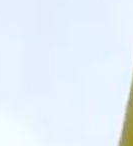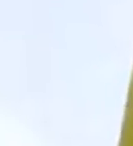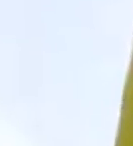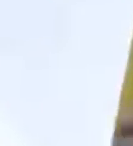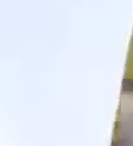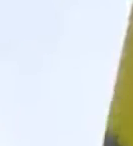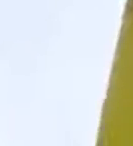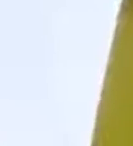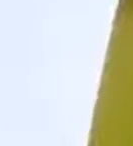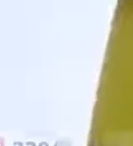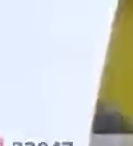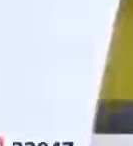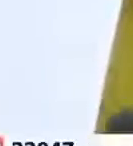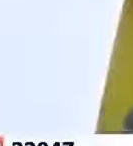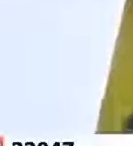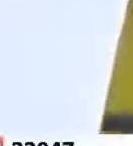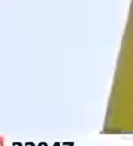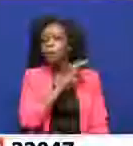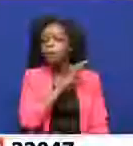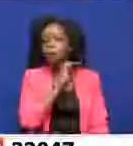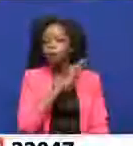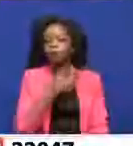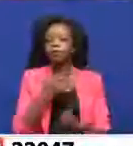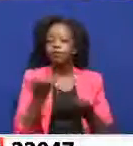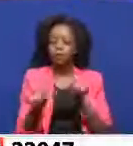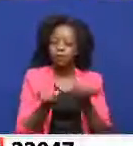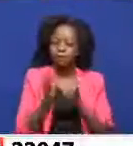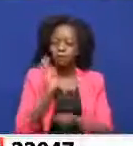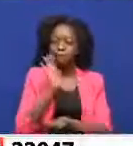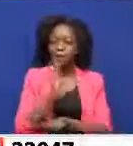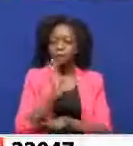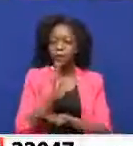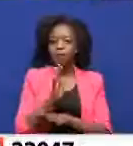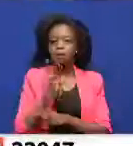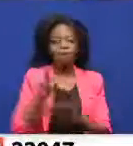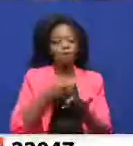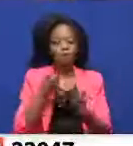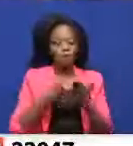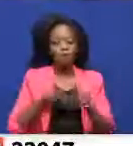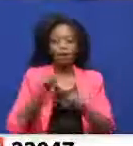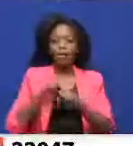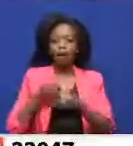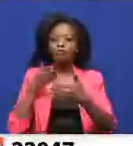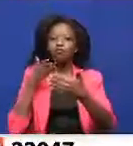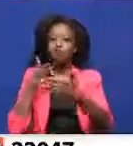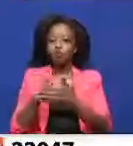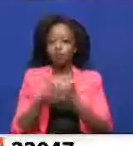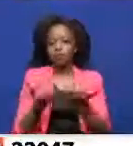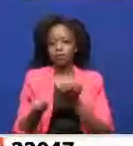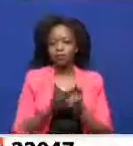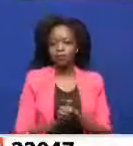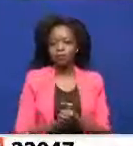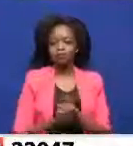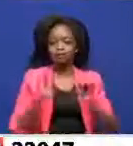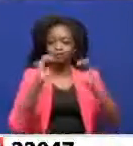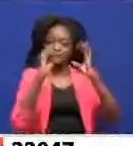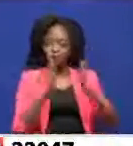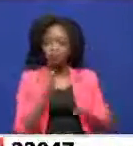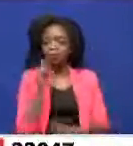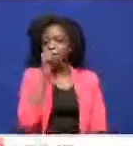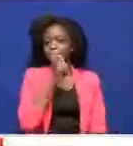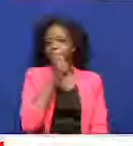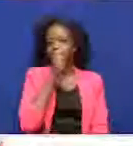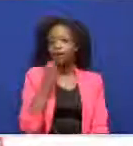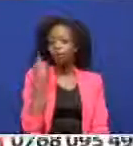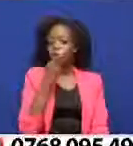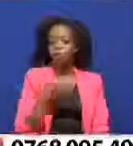in Nakuru County were lamenting the halt of their businesses since importation was suspended. Wale ambao hata walimu wa private ambao